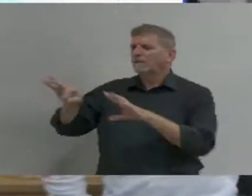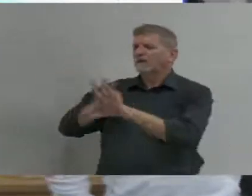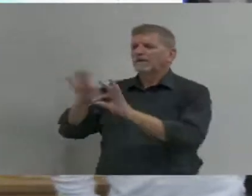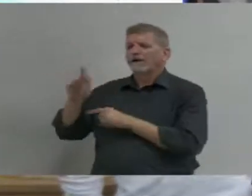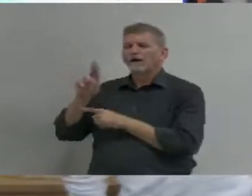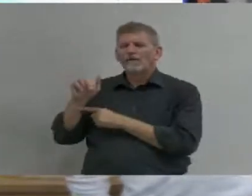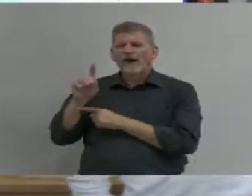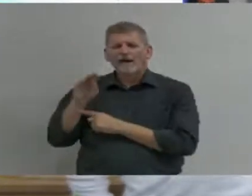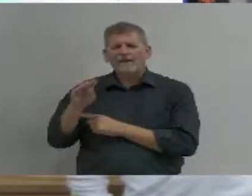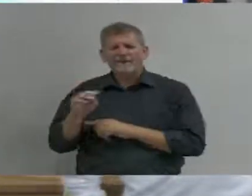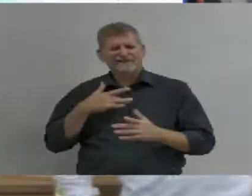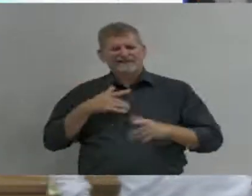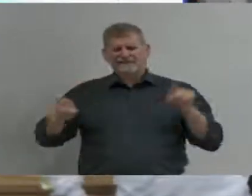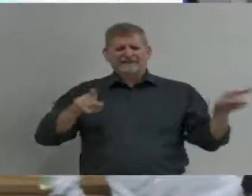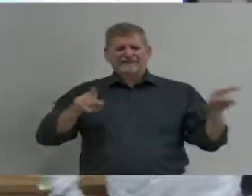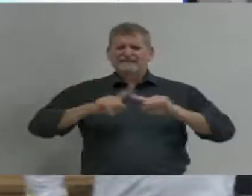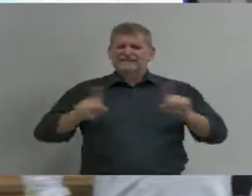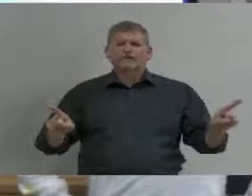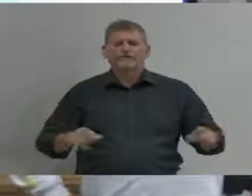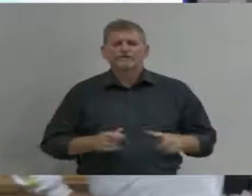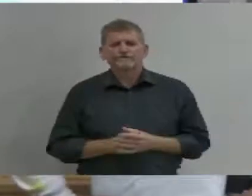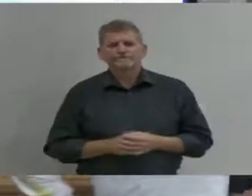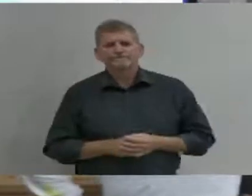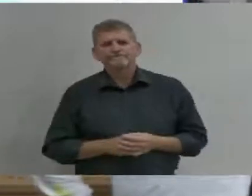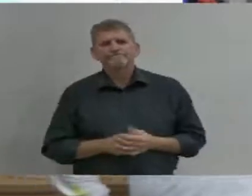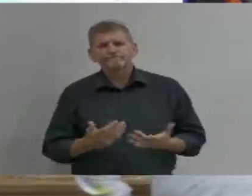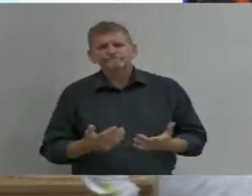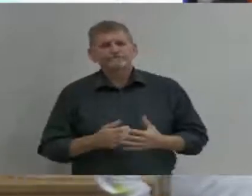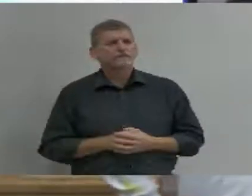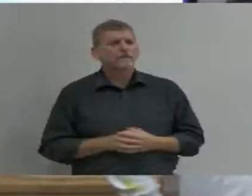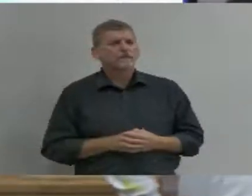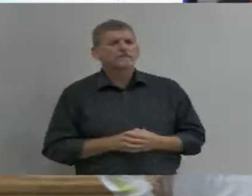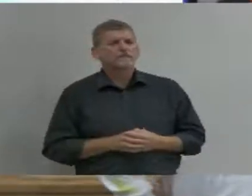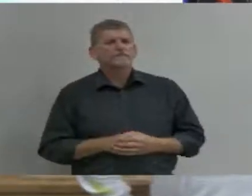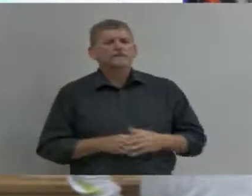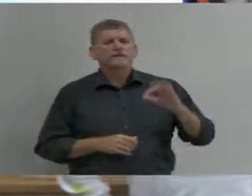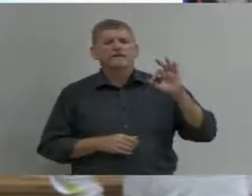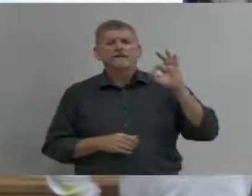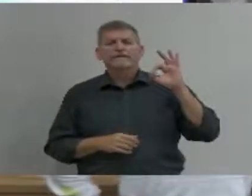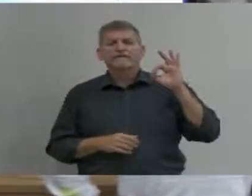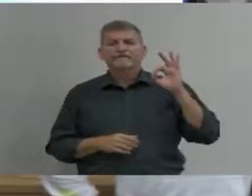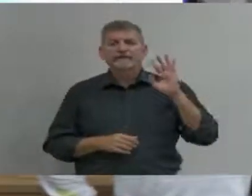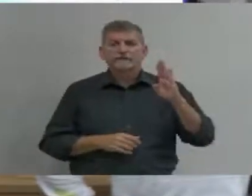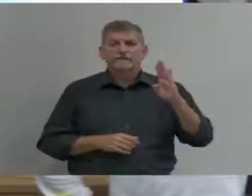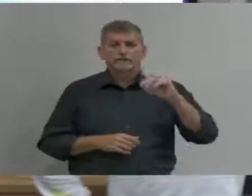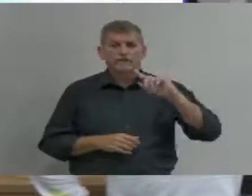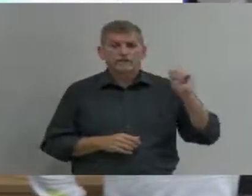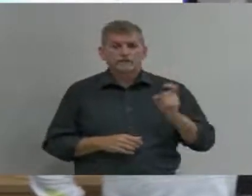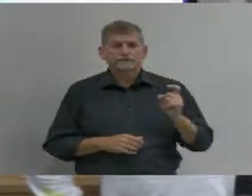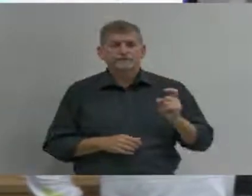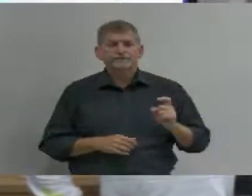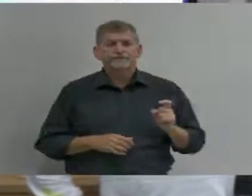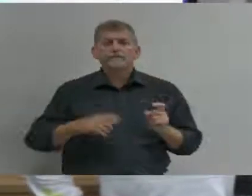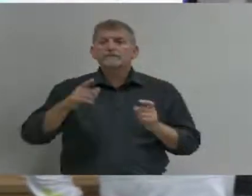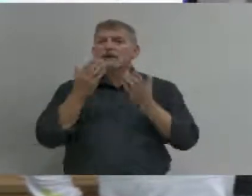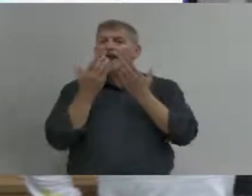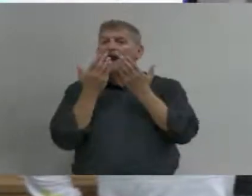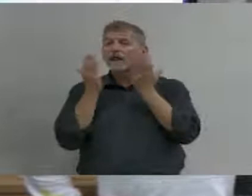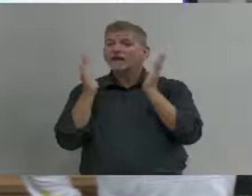Question from Dave Banger. Will there be county health department restrictions or guidelines issued for Halloween and or trick-or-treating?